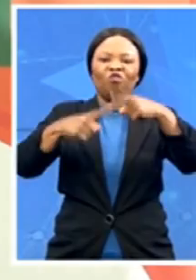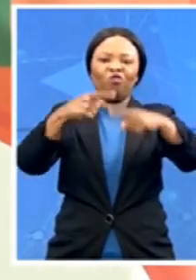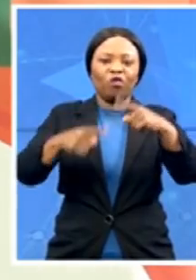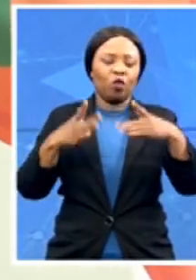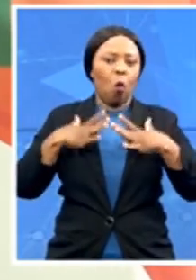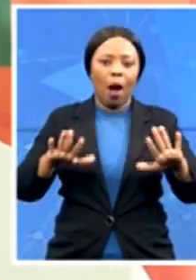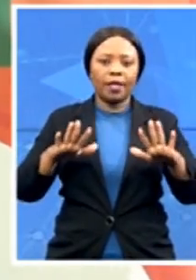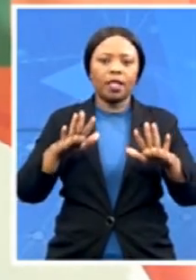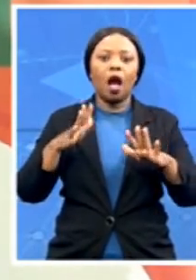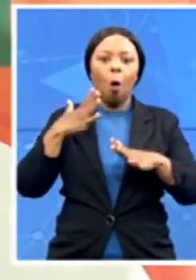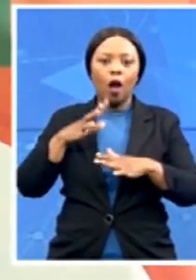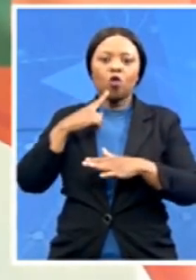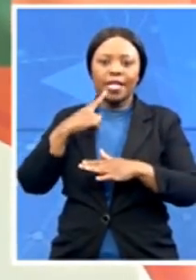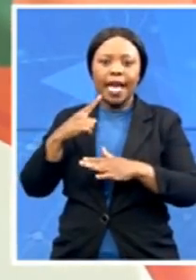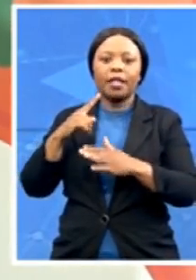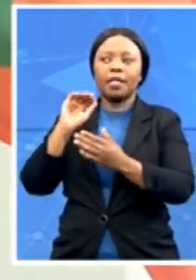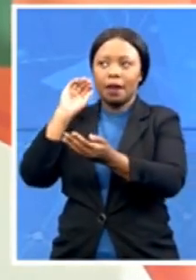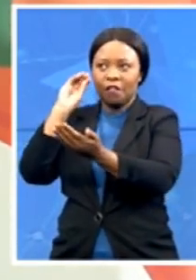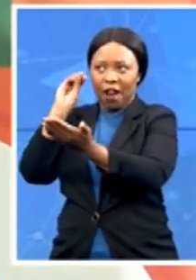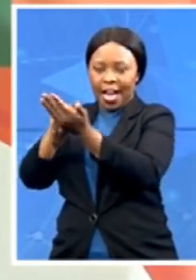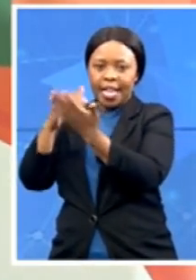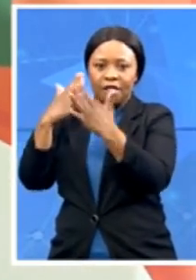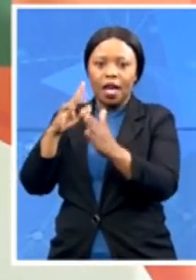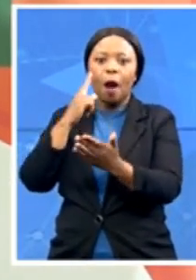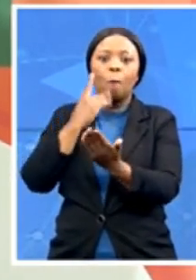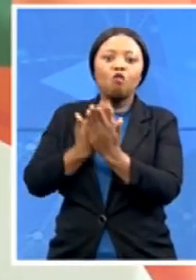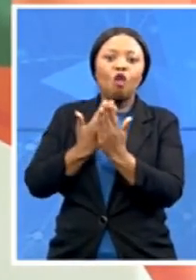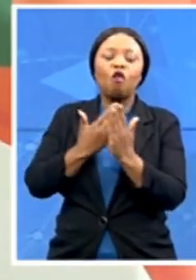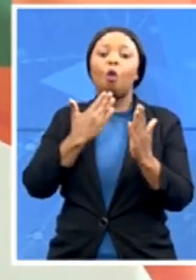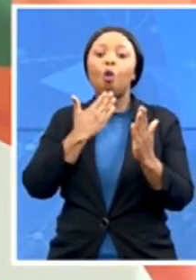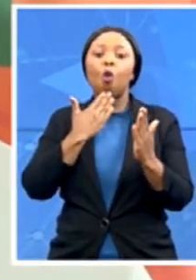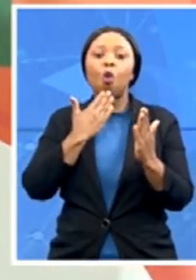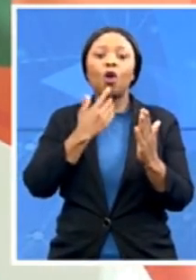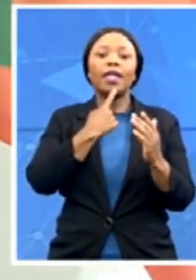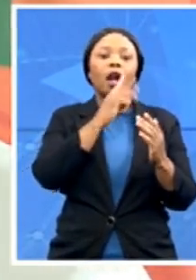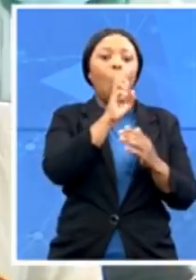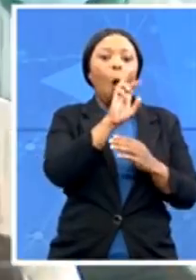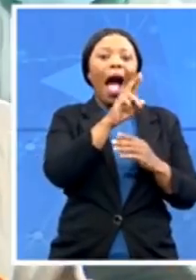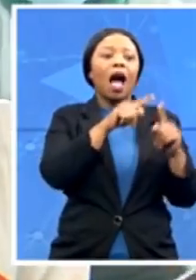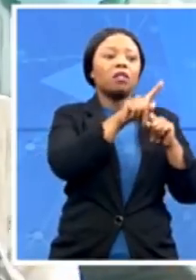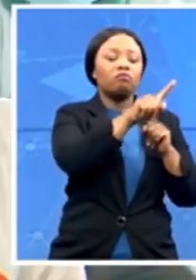nazi proof kubani lo use ubani kula ward bano suse ubani pha.